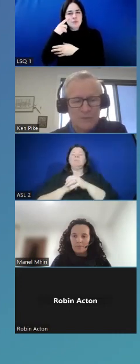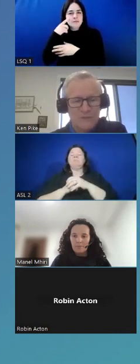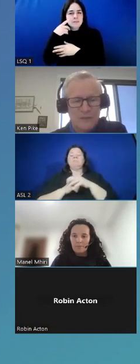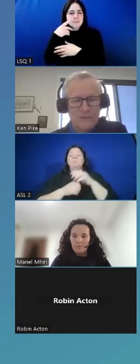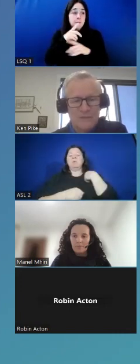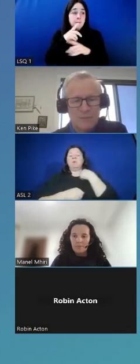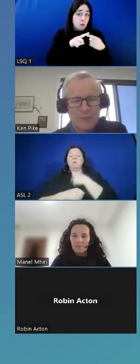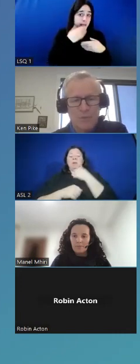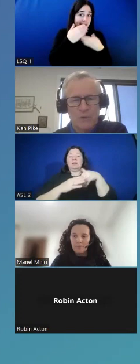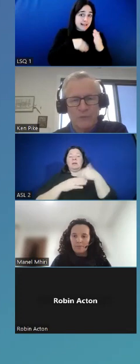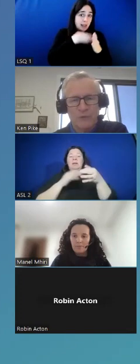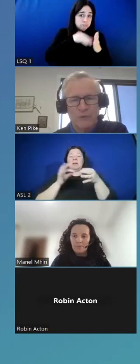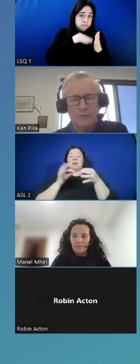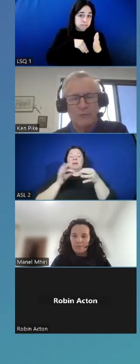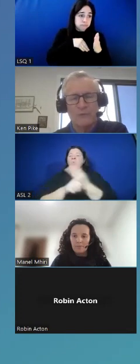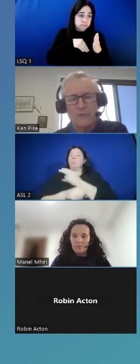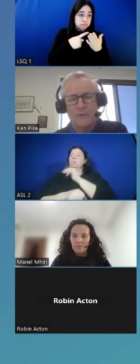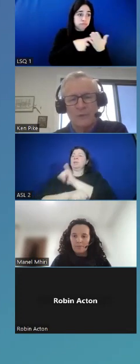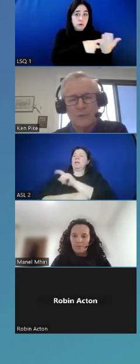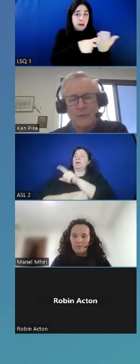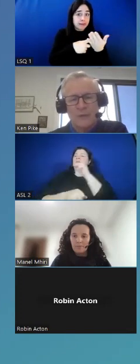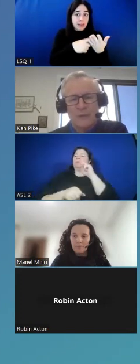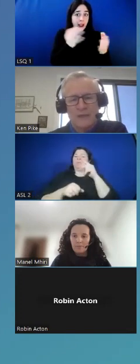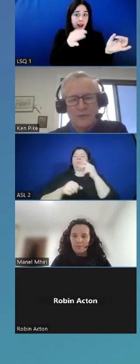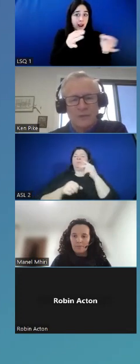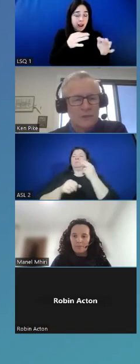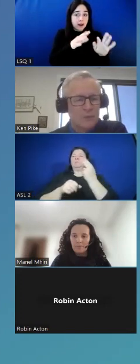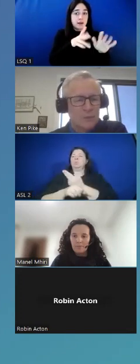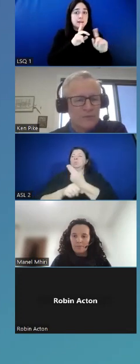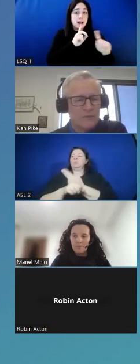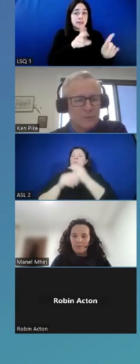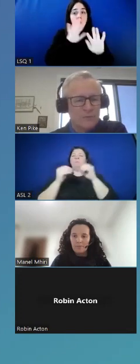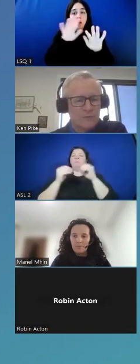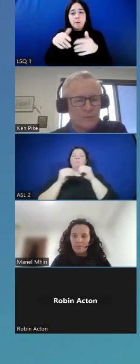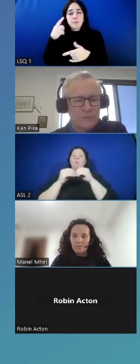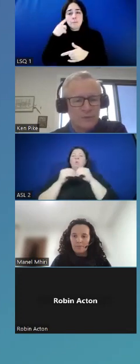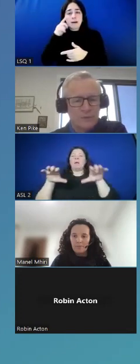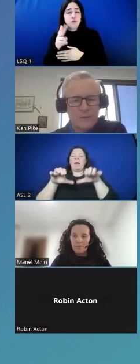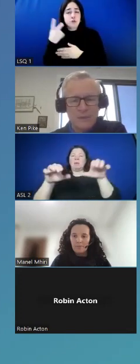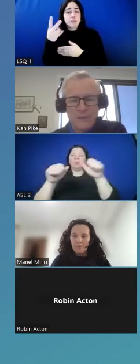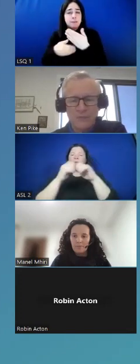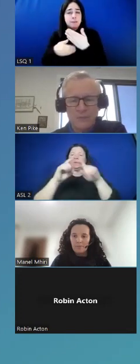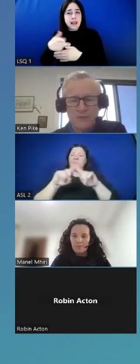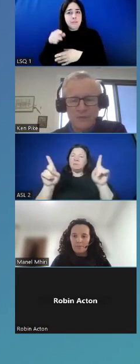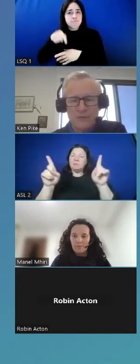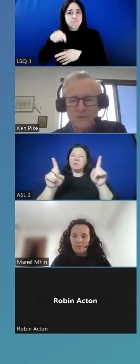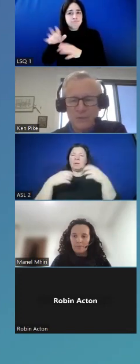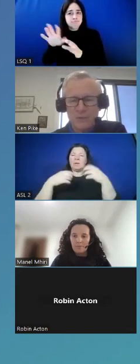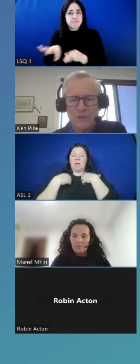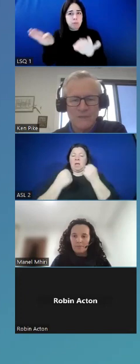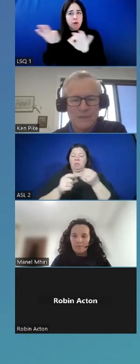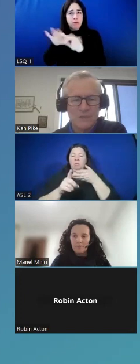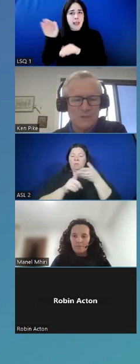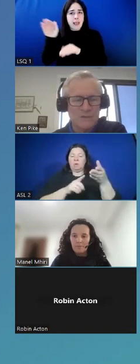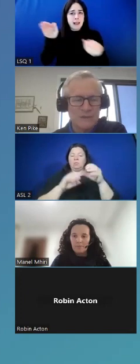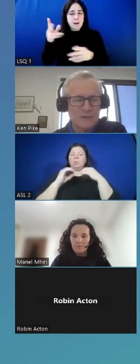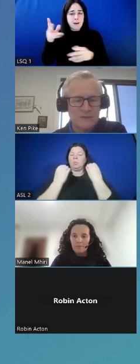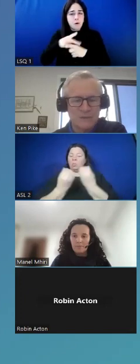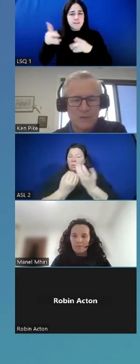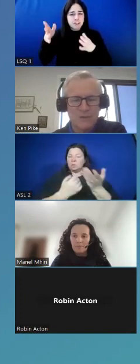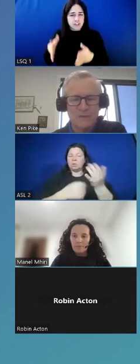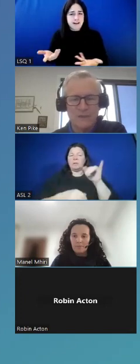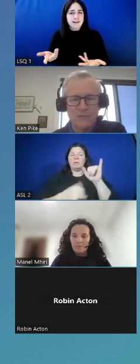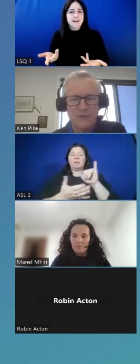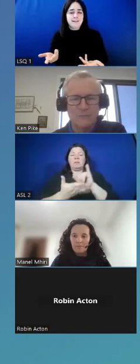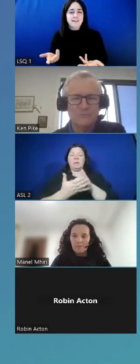we need to use that as a springboard for further action with the different health professionals and organizations that